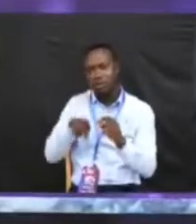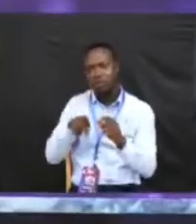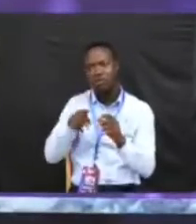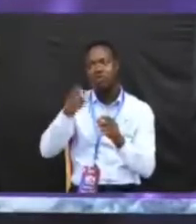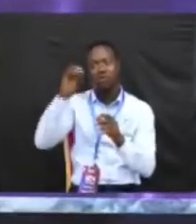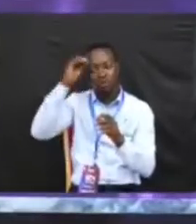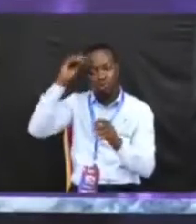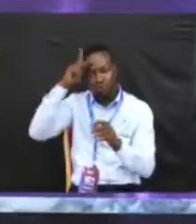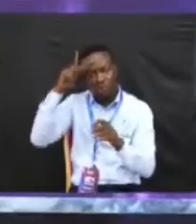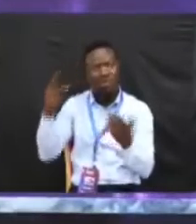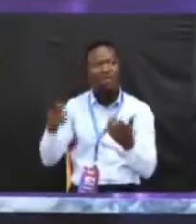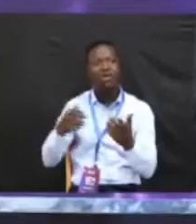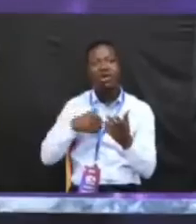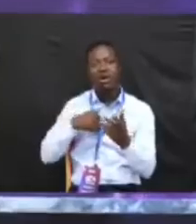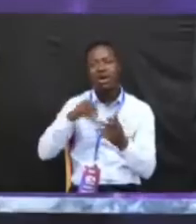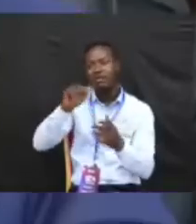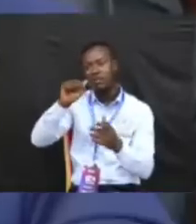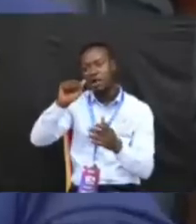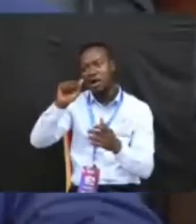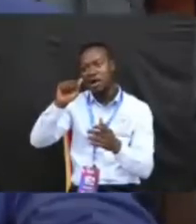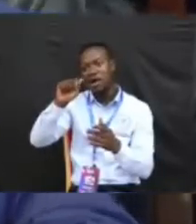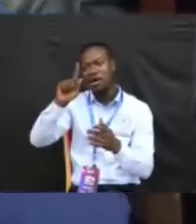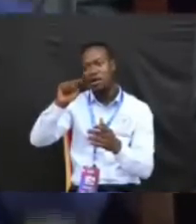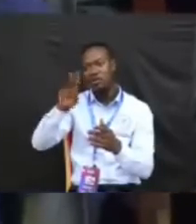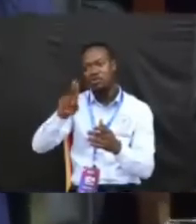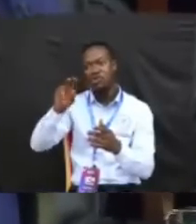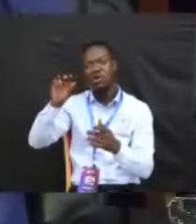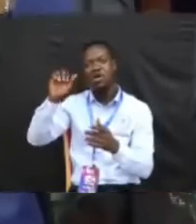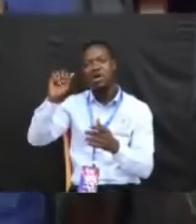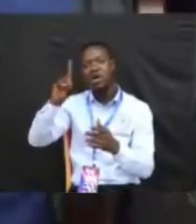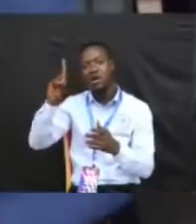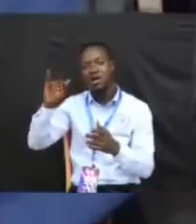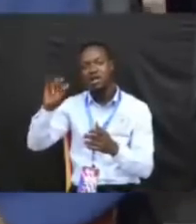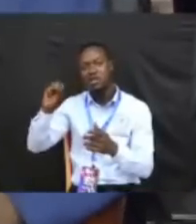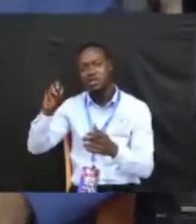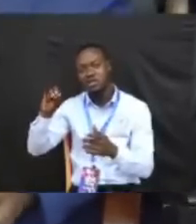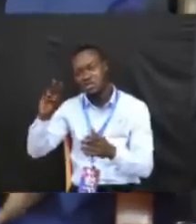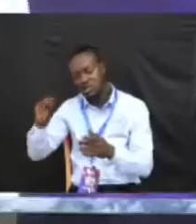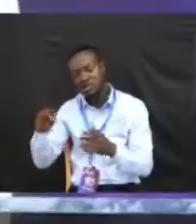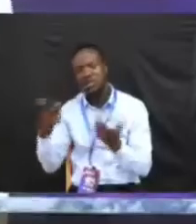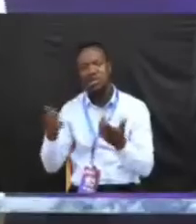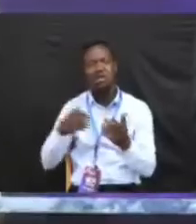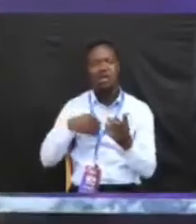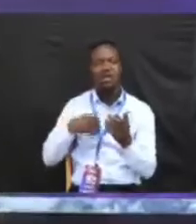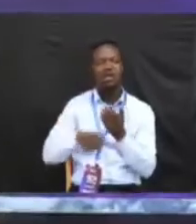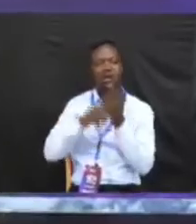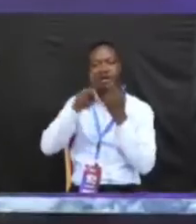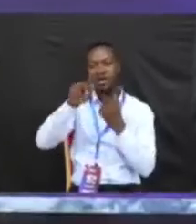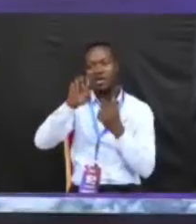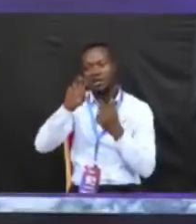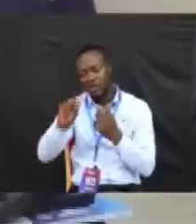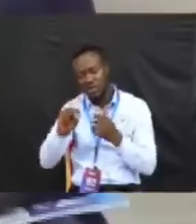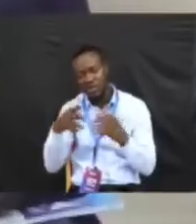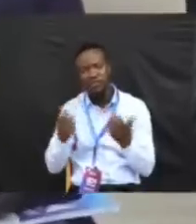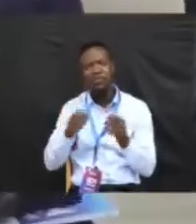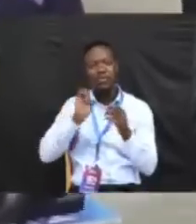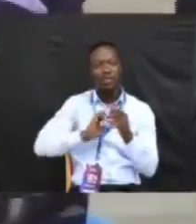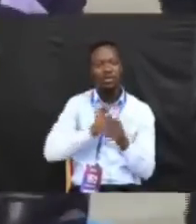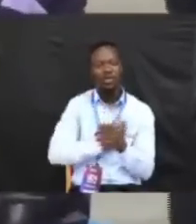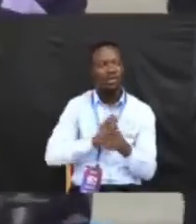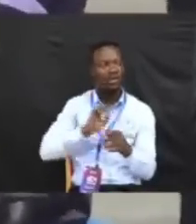Apostle Wigua at Addison, Elder Dr. Lawyer Canabua, Elder